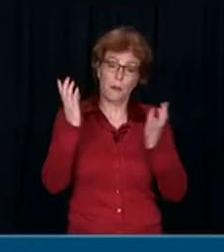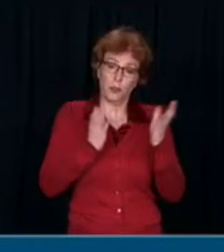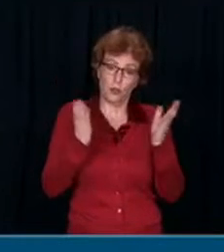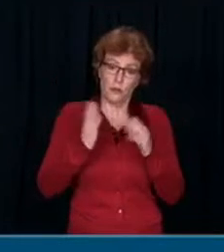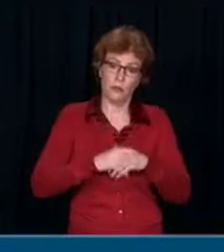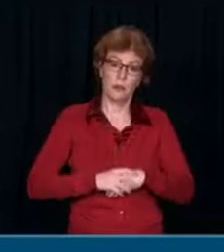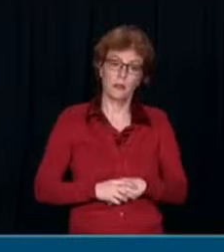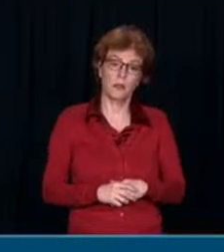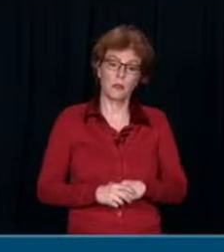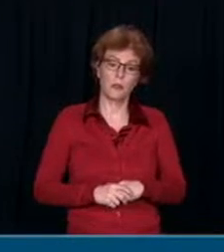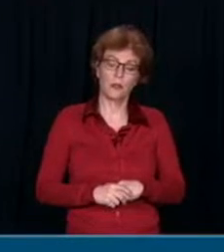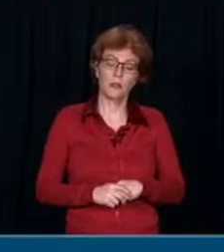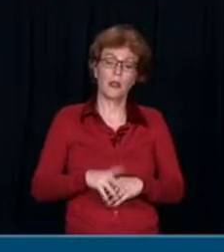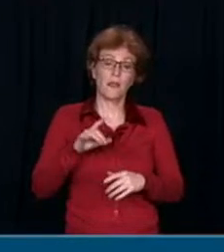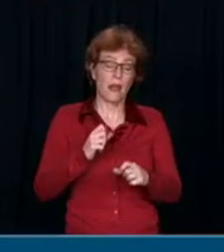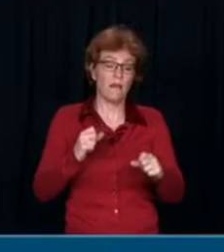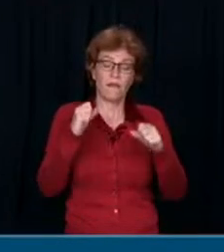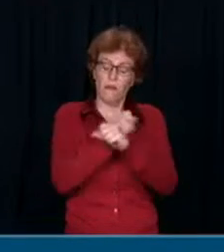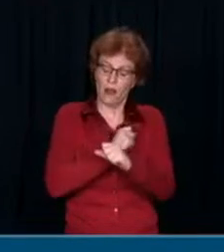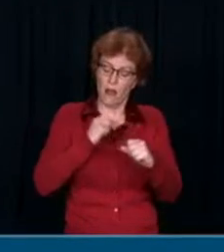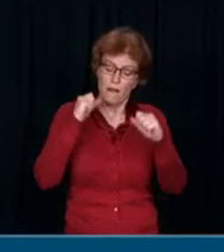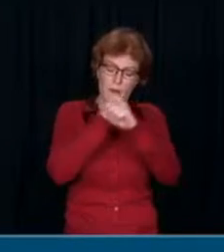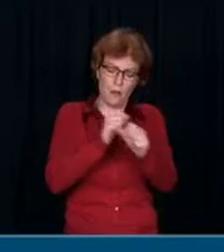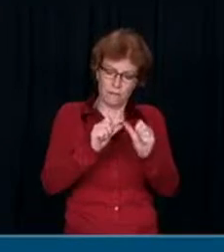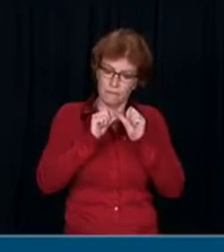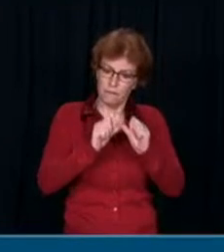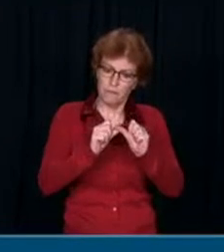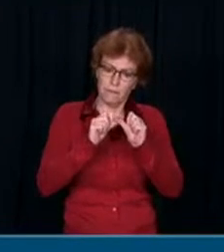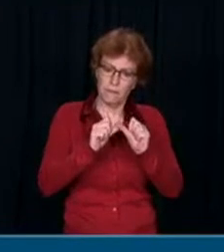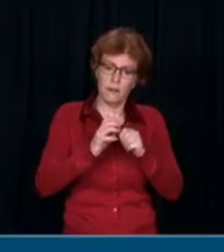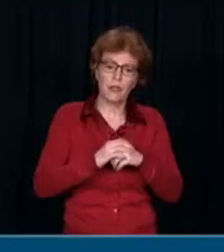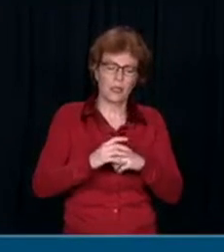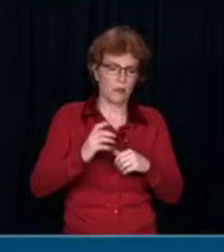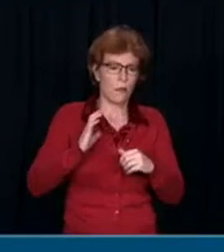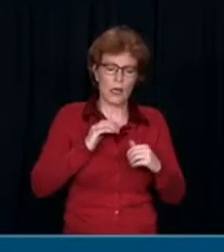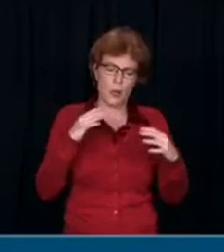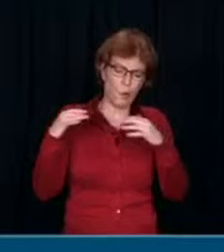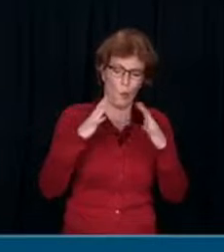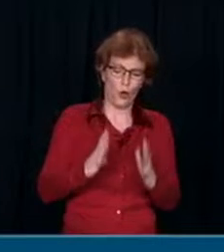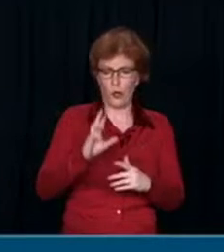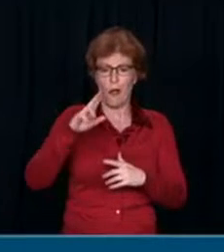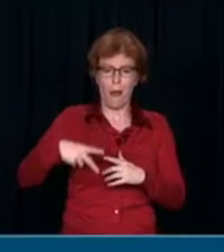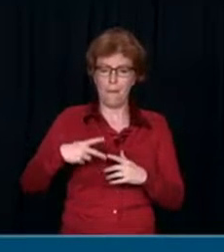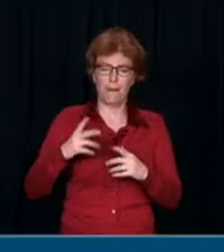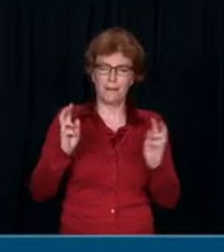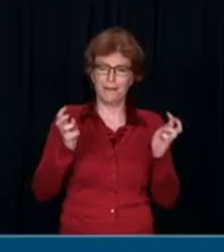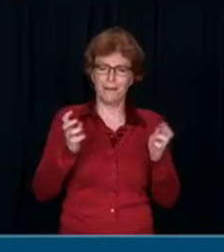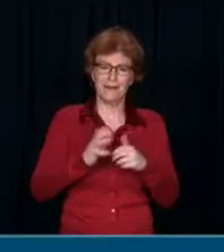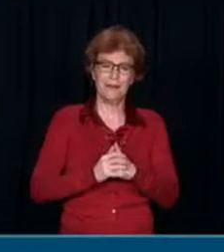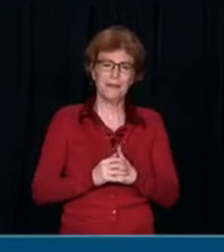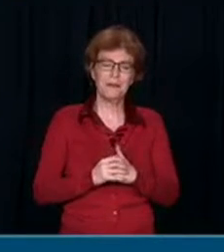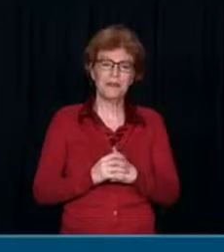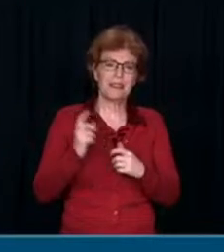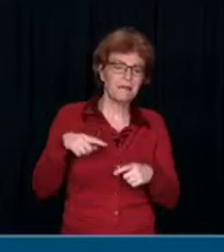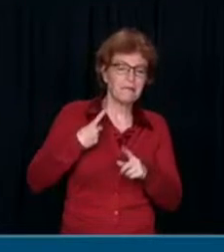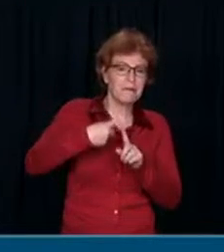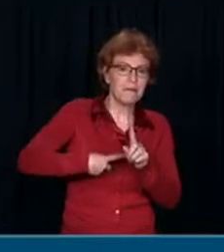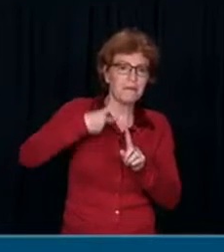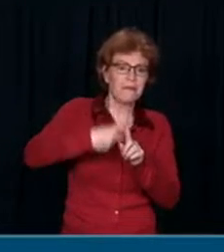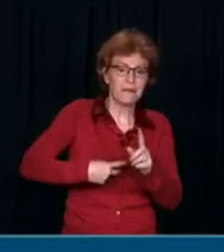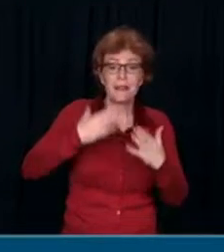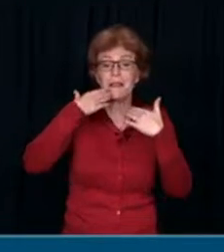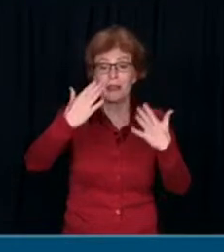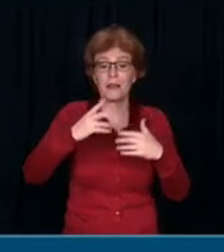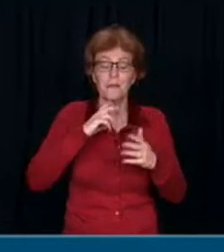so that fight will continue, and I think we all need to warrior up these next couple of months and make